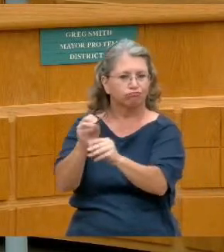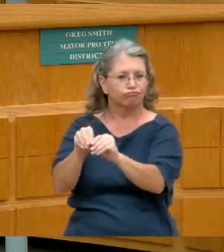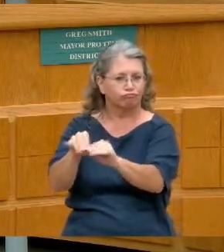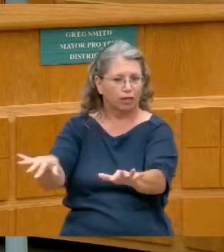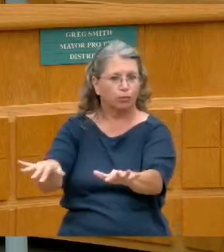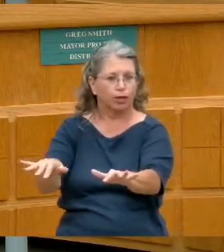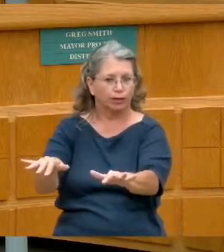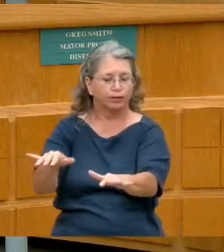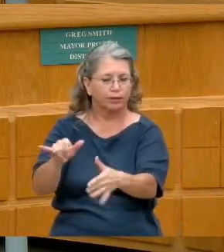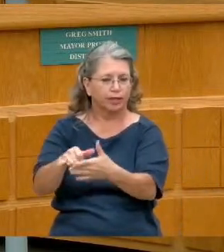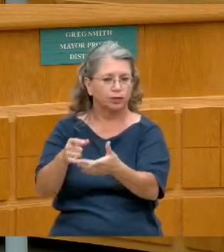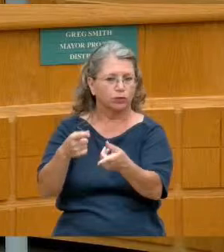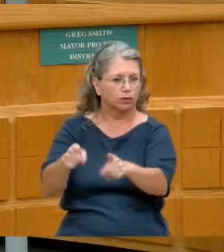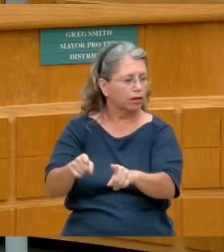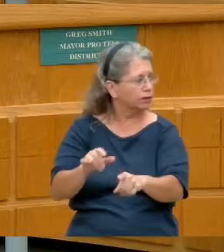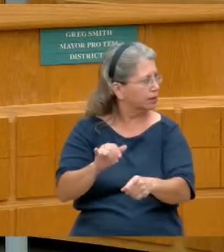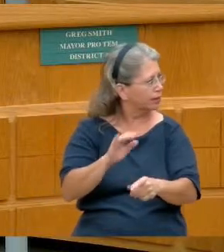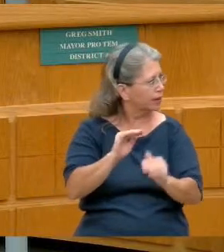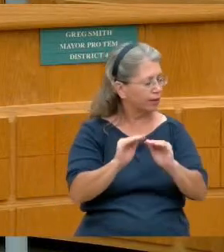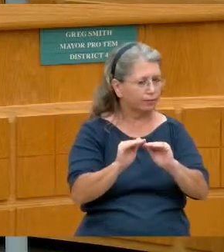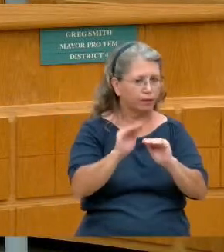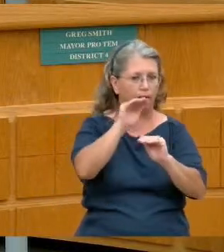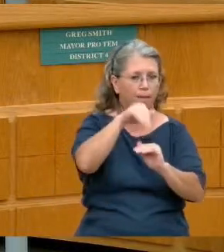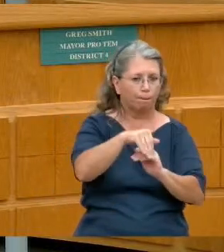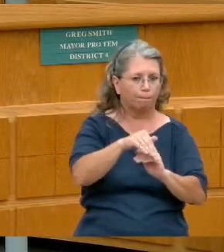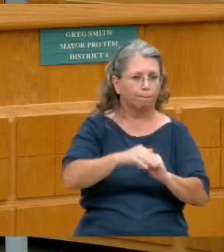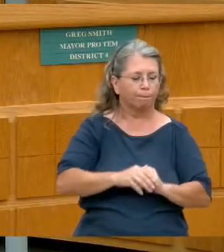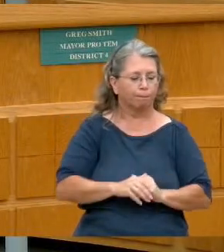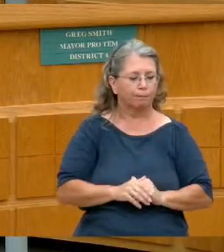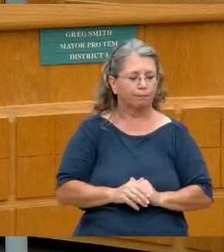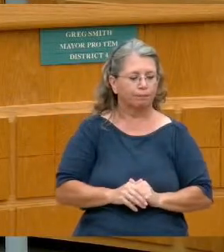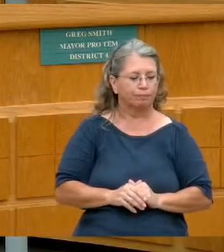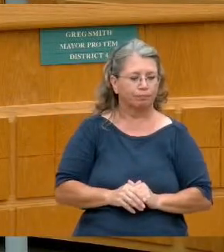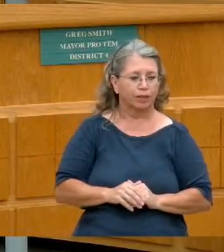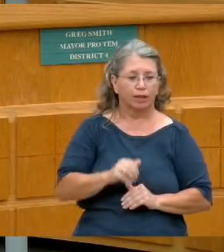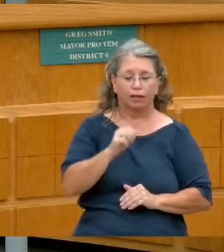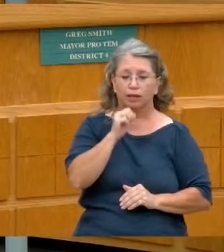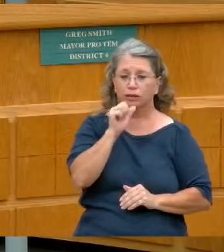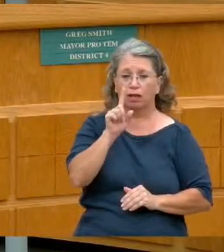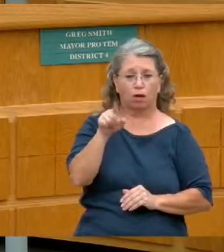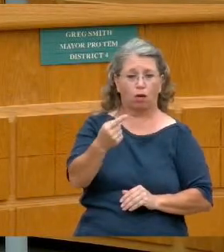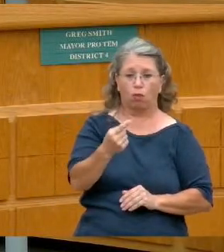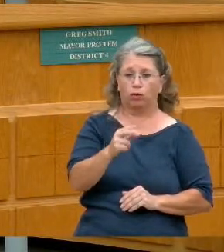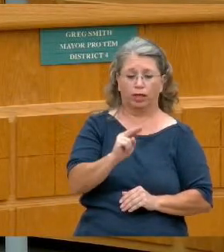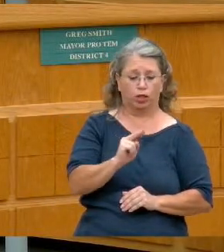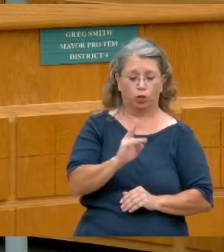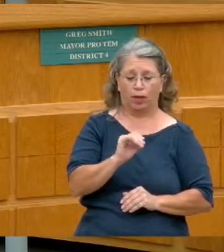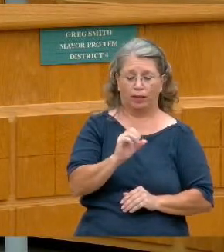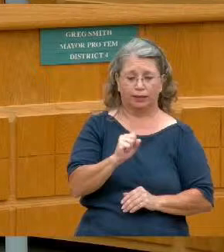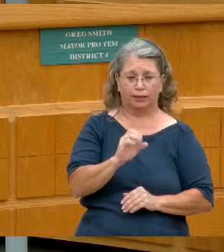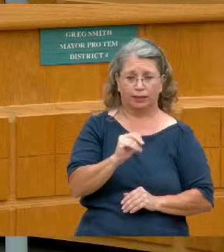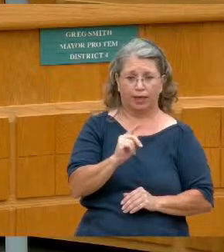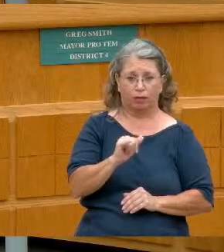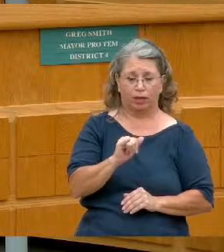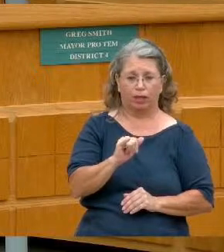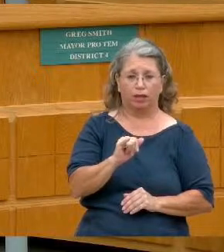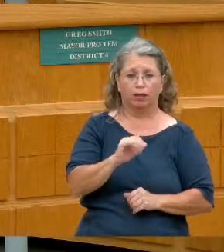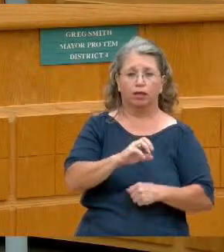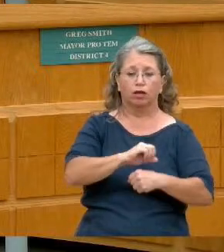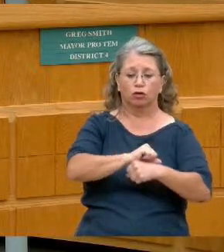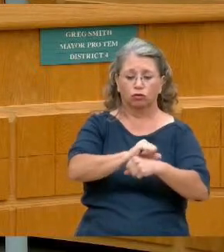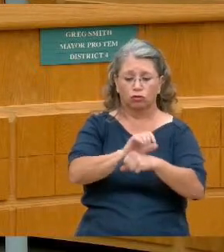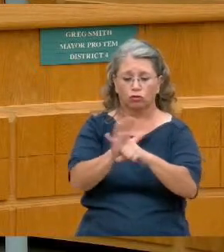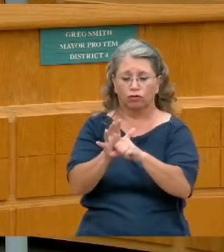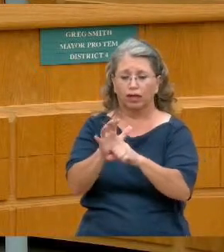that, that hump there that occurred. So it's not just Nueces County. COVID cases are increasing per